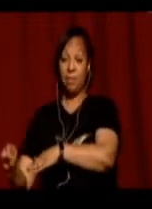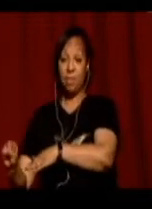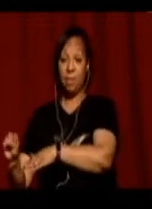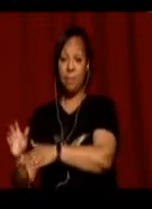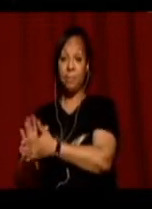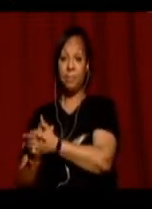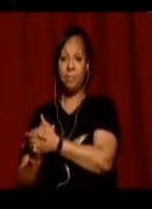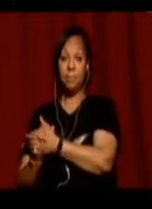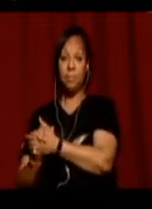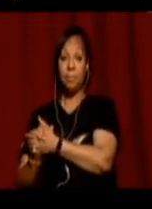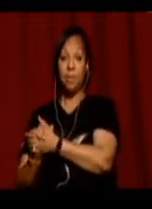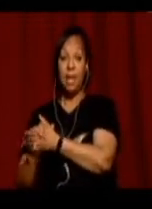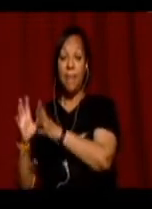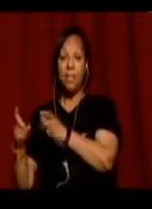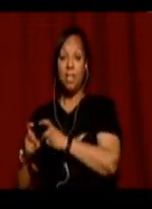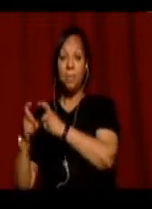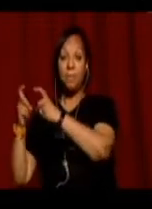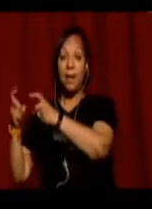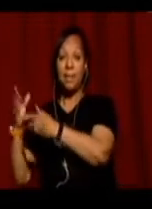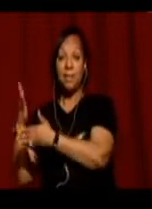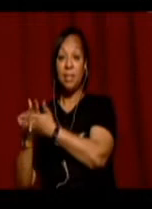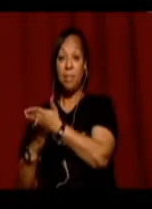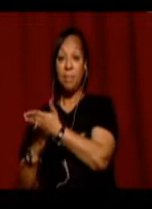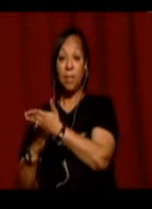has provided some of them